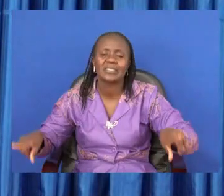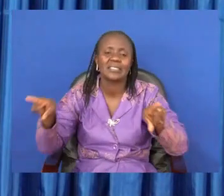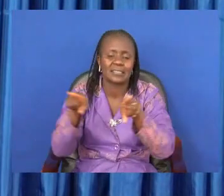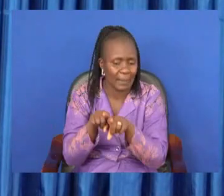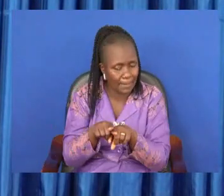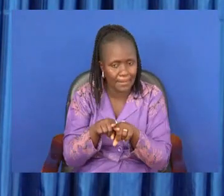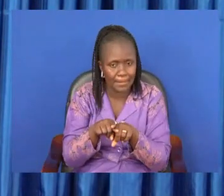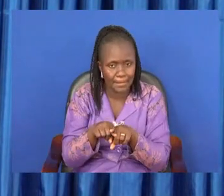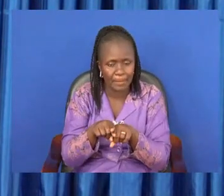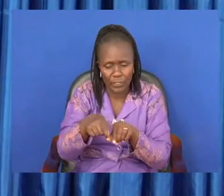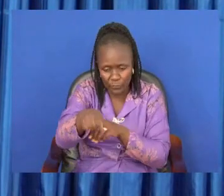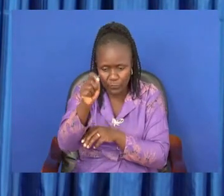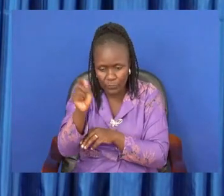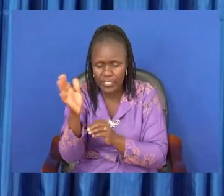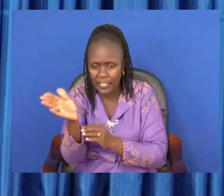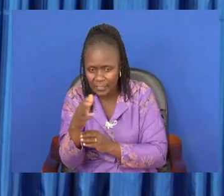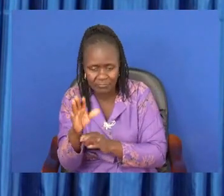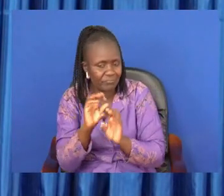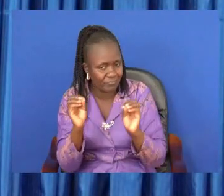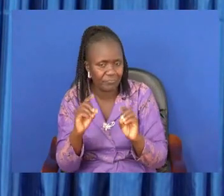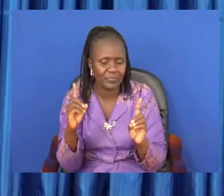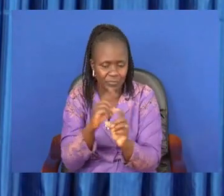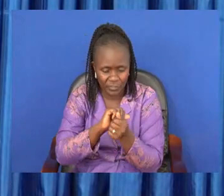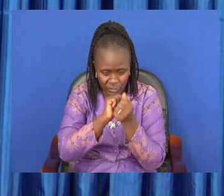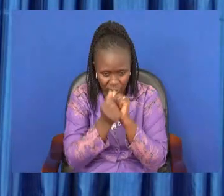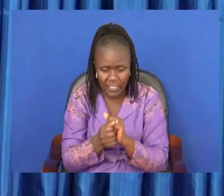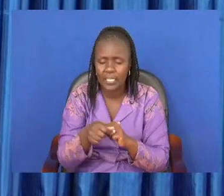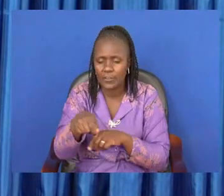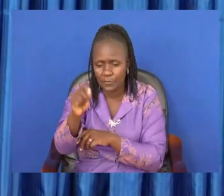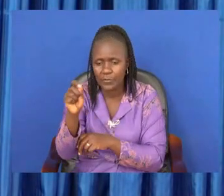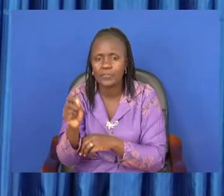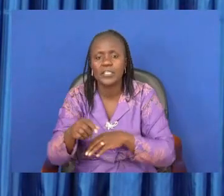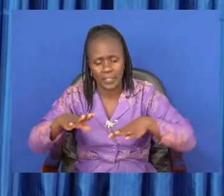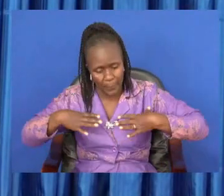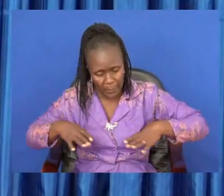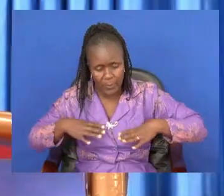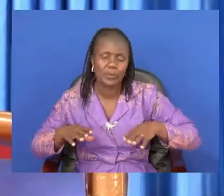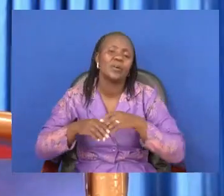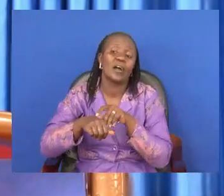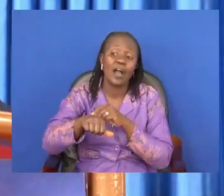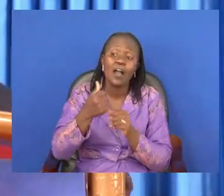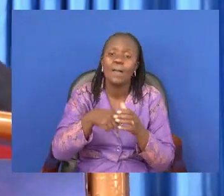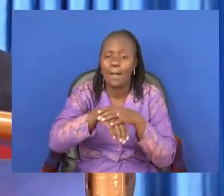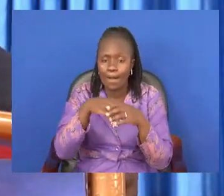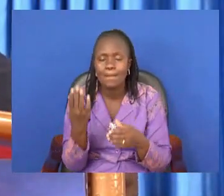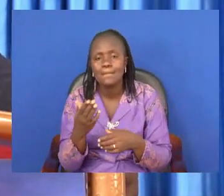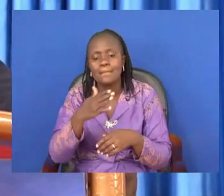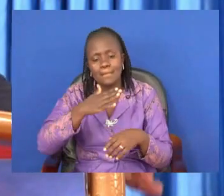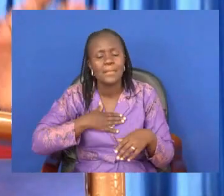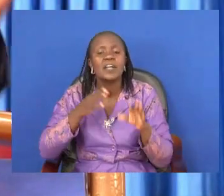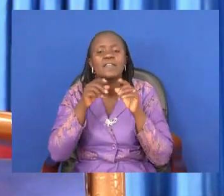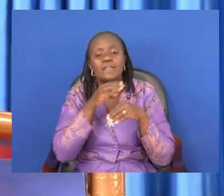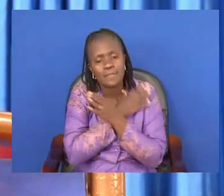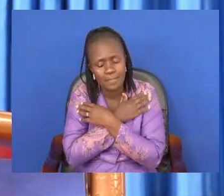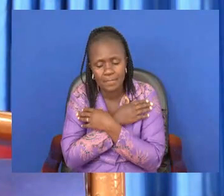fishers of men, not fishers of fish, to go out and disciple others. My dear friends, if